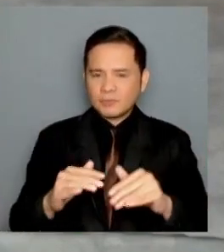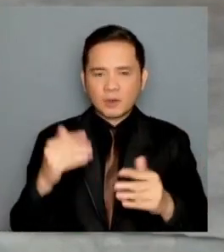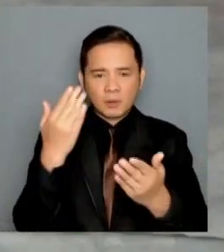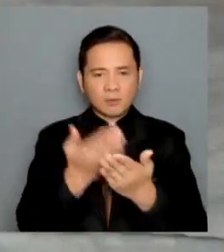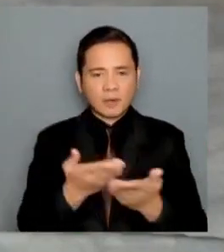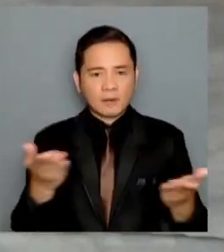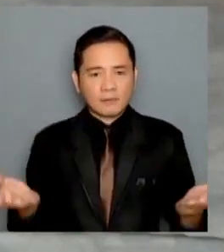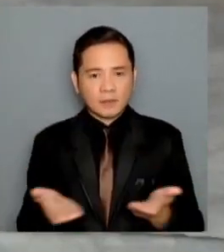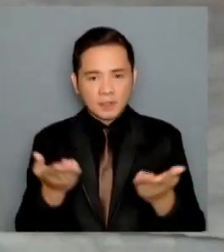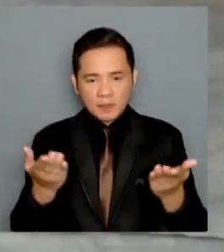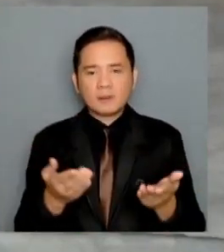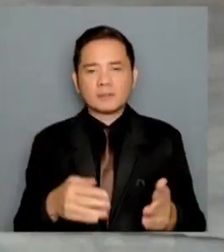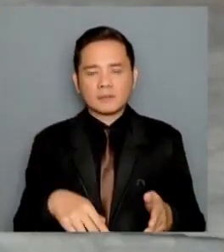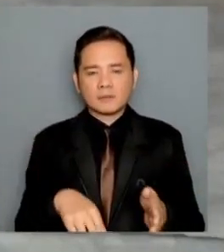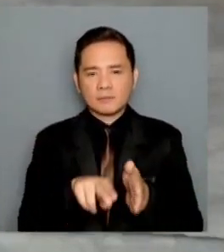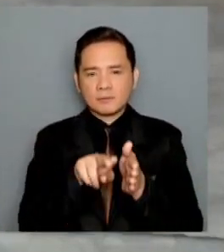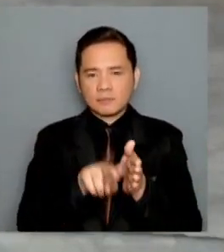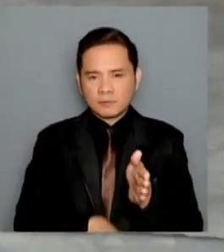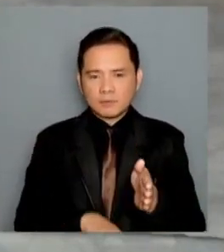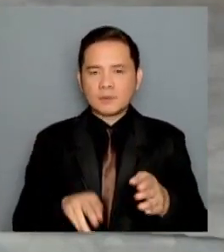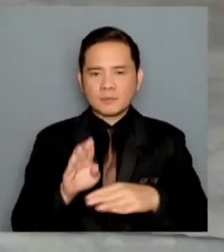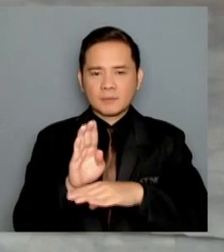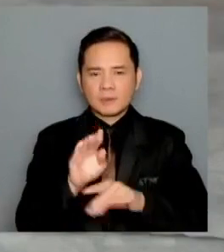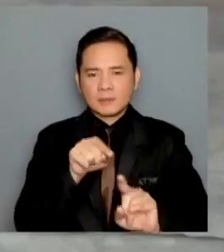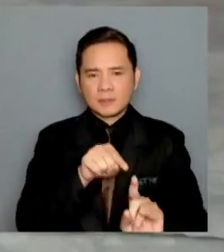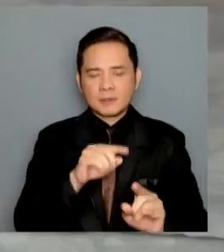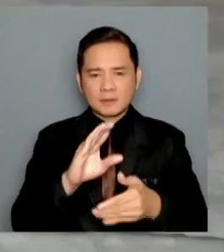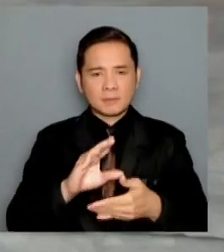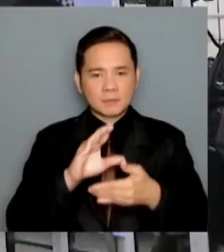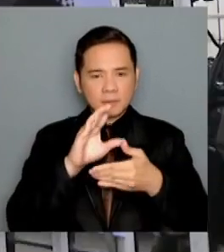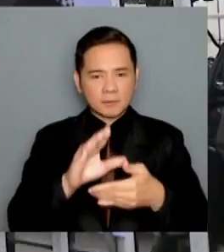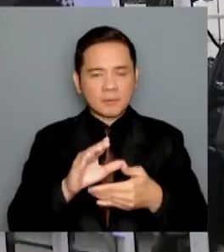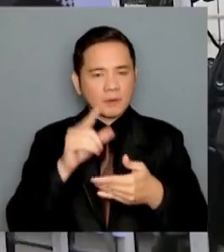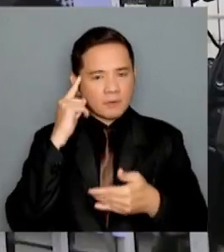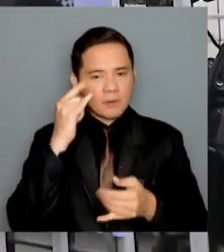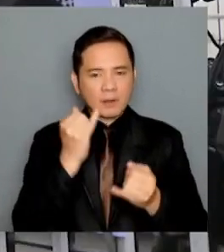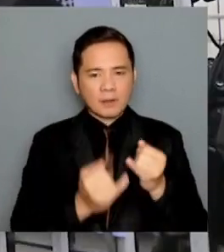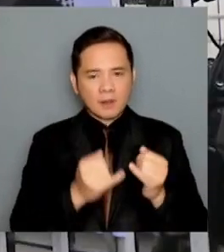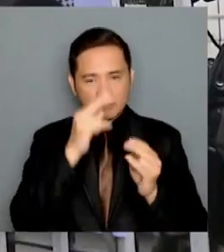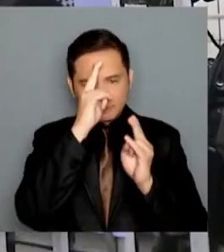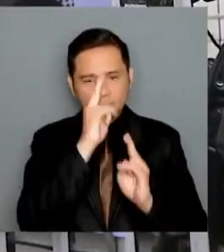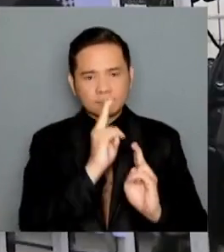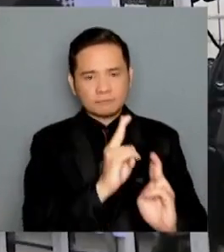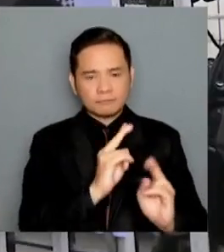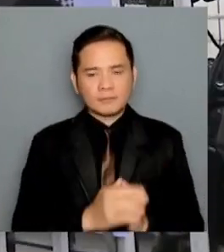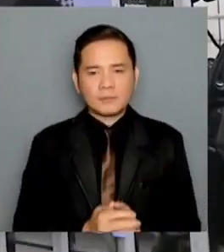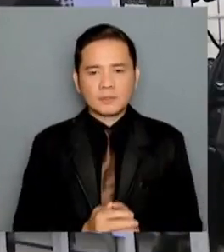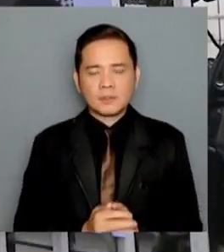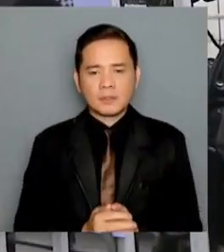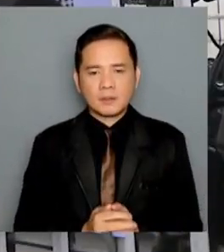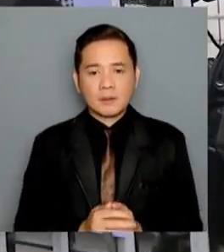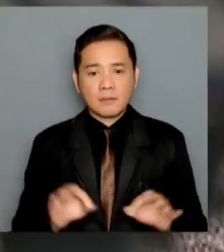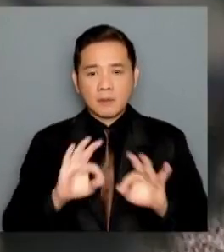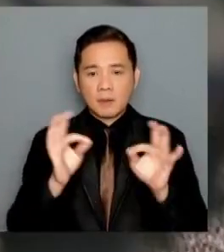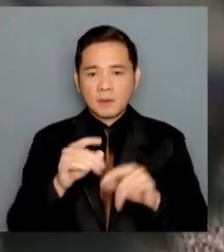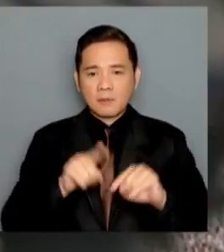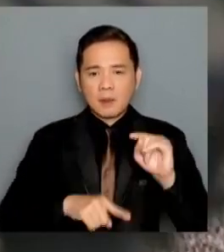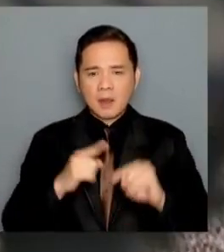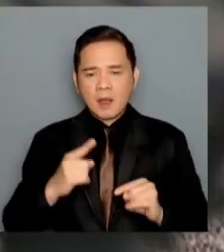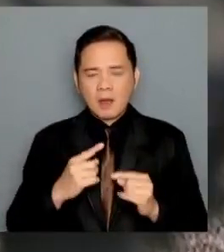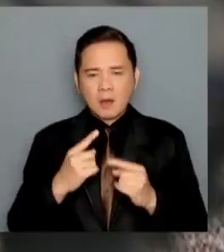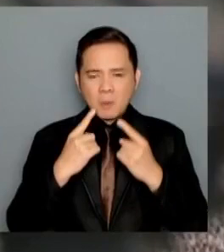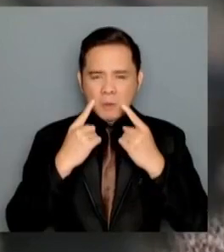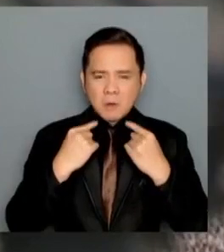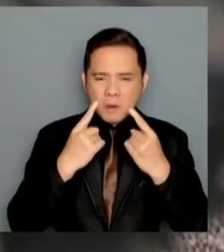at a funeral home in Zamboanga City to pay their last respects. It was an emotional reunion for the family and friends of Matt when